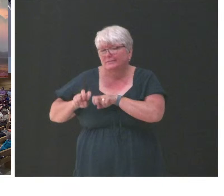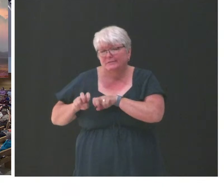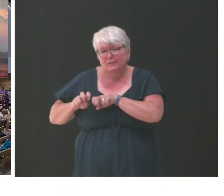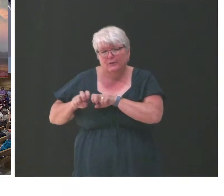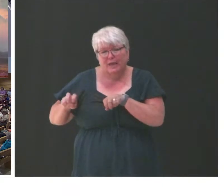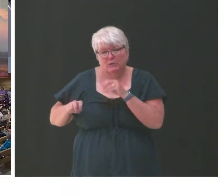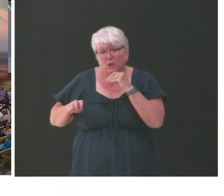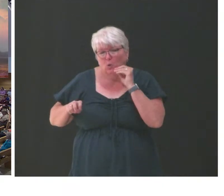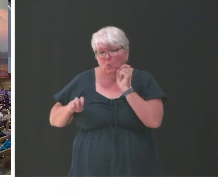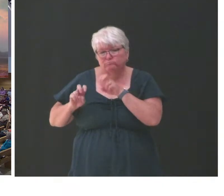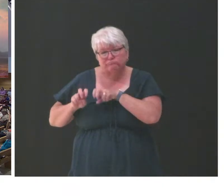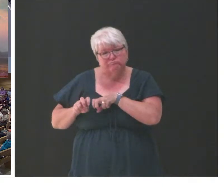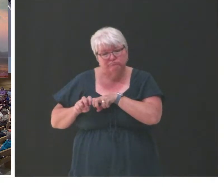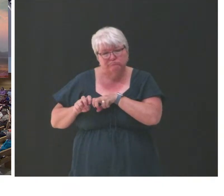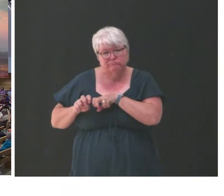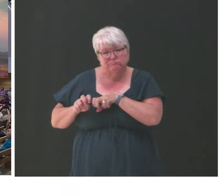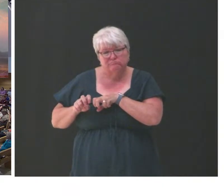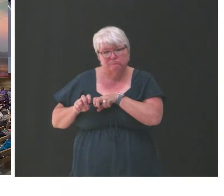home.